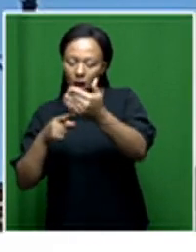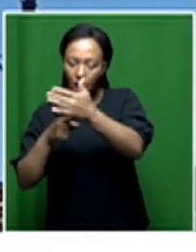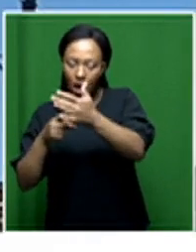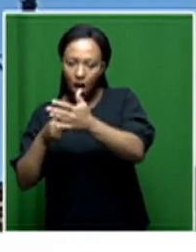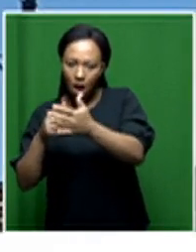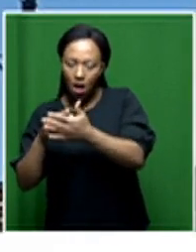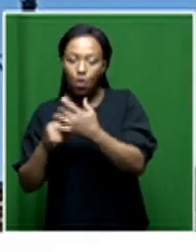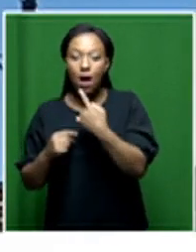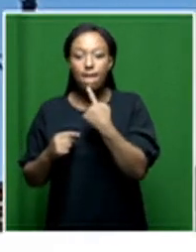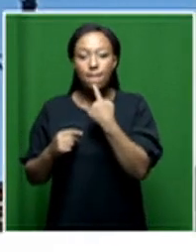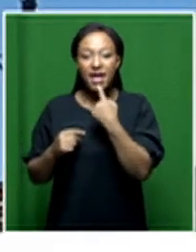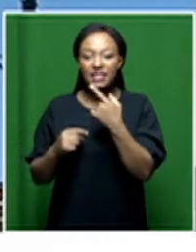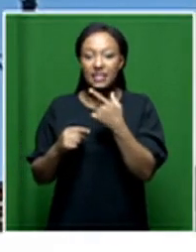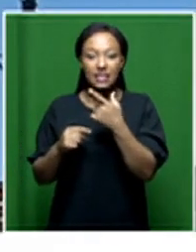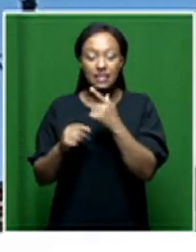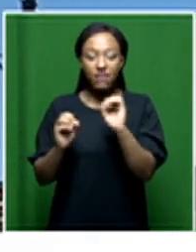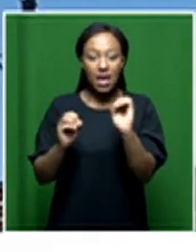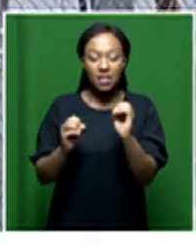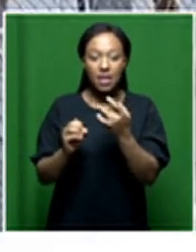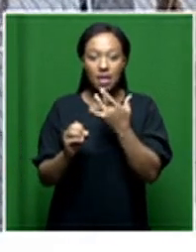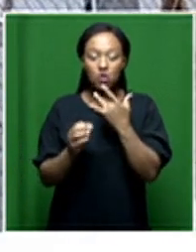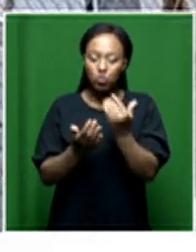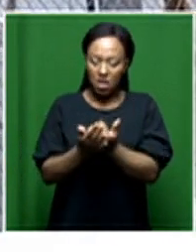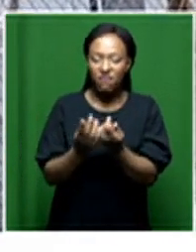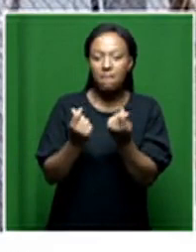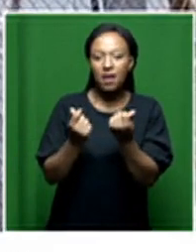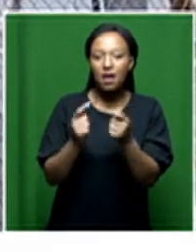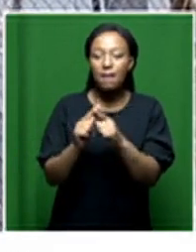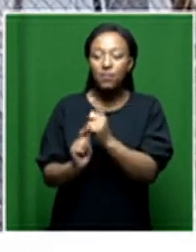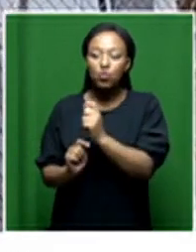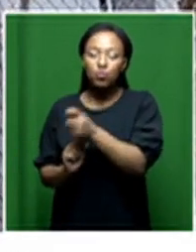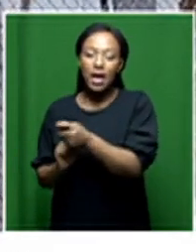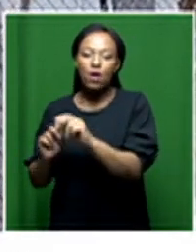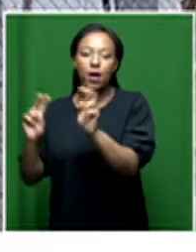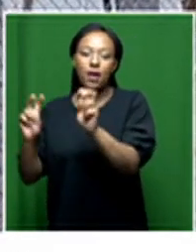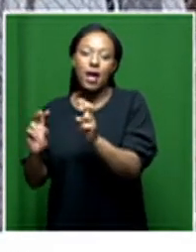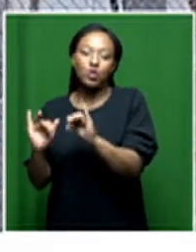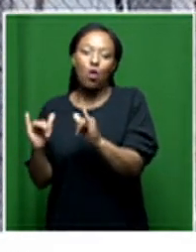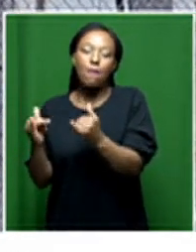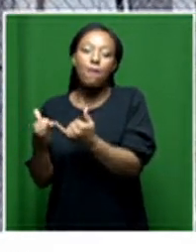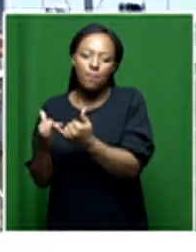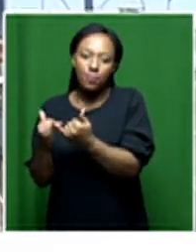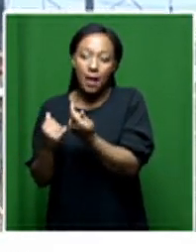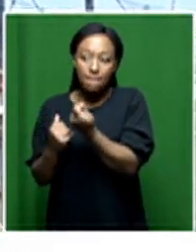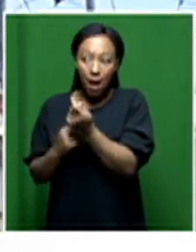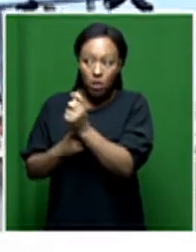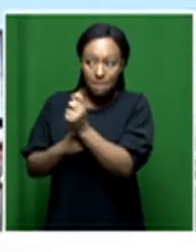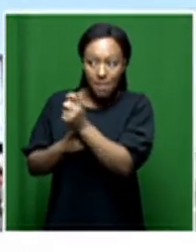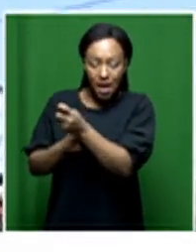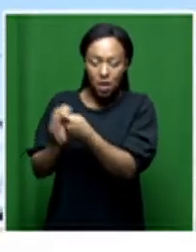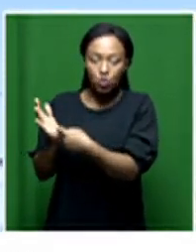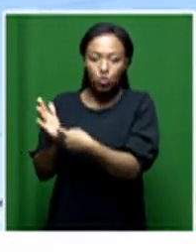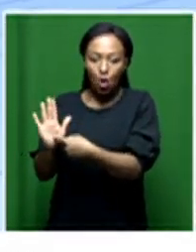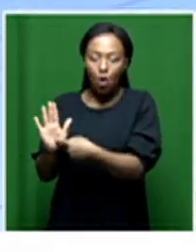big battery in, you save yourself a lot of money, but you need to then pay Eskom an amount that reflects